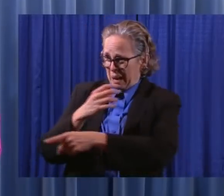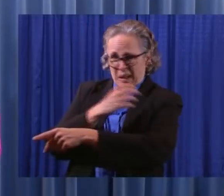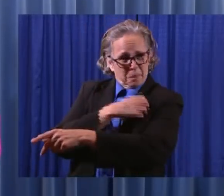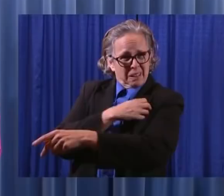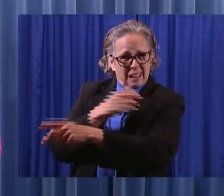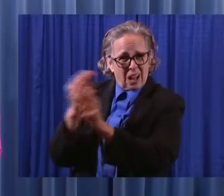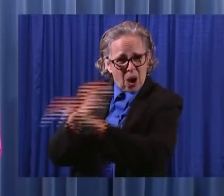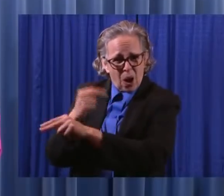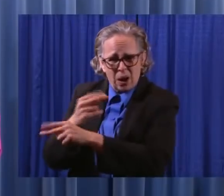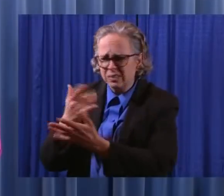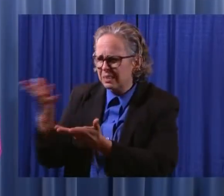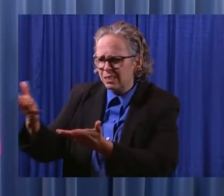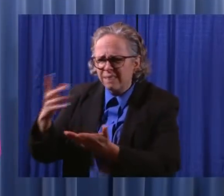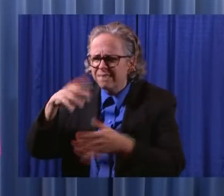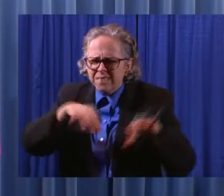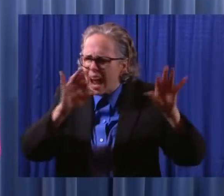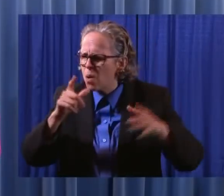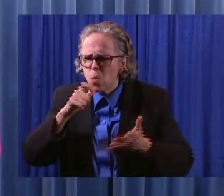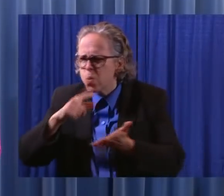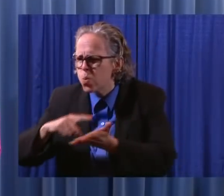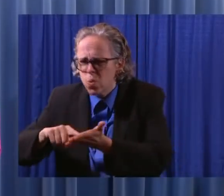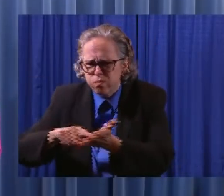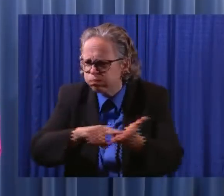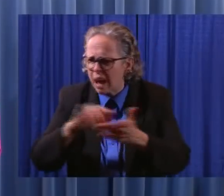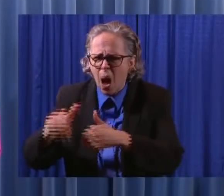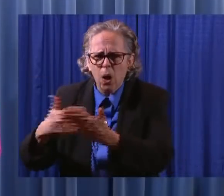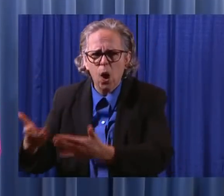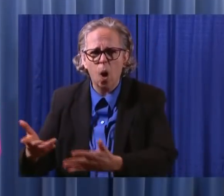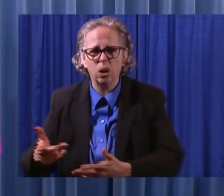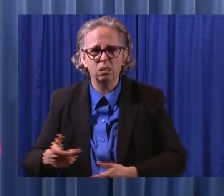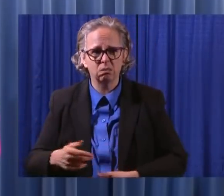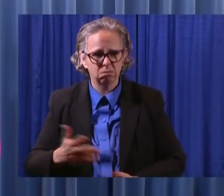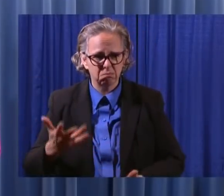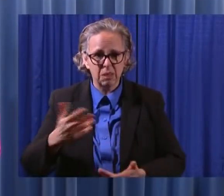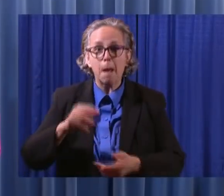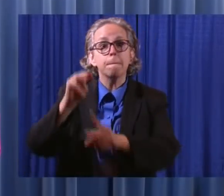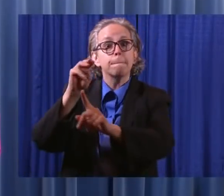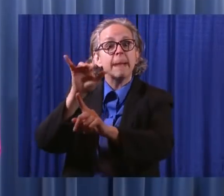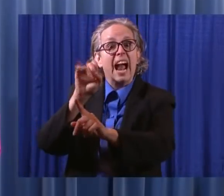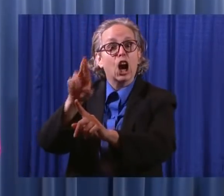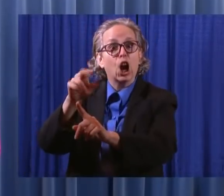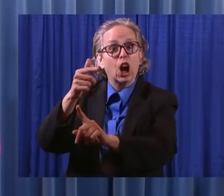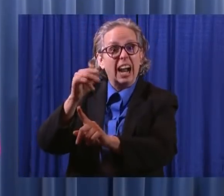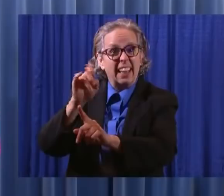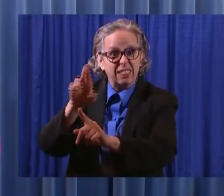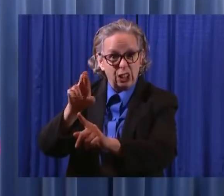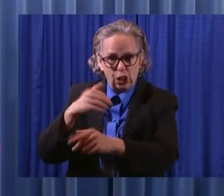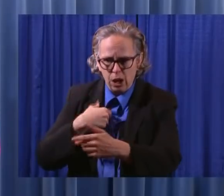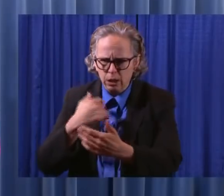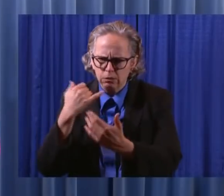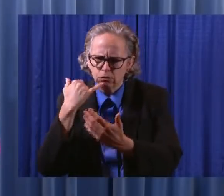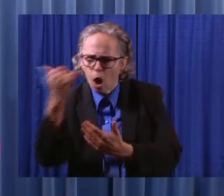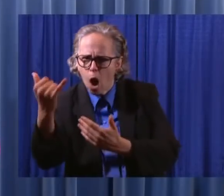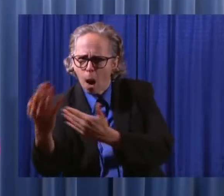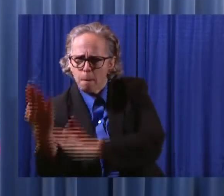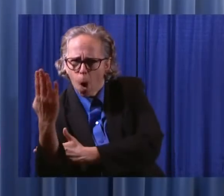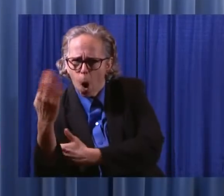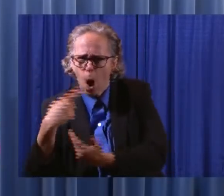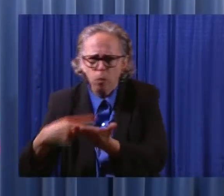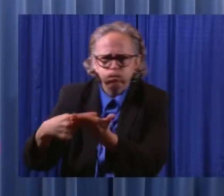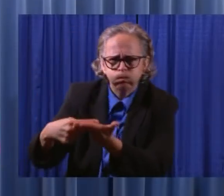going. I've also talked to the mayor this morning of Columbus as well.